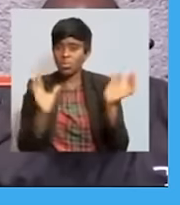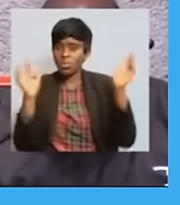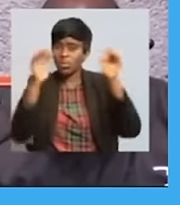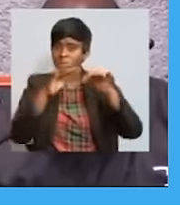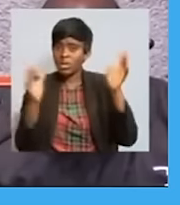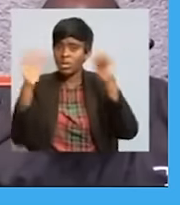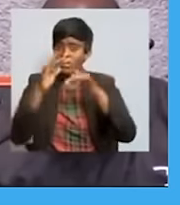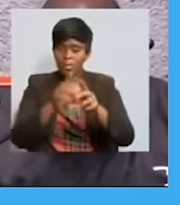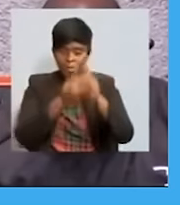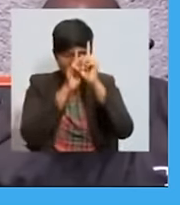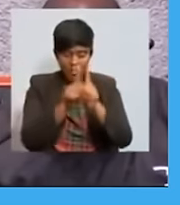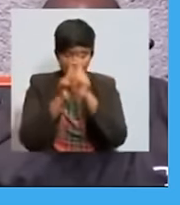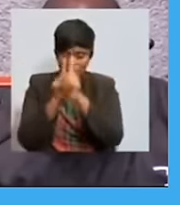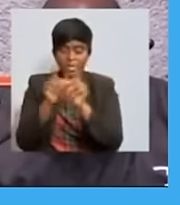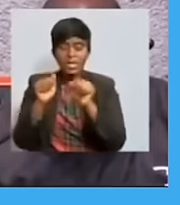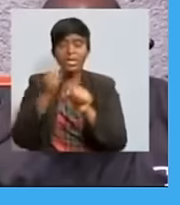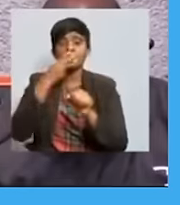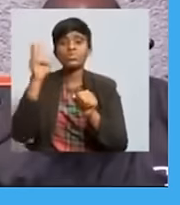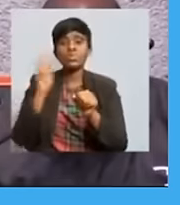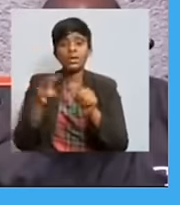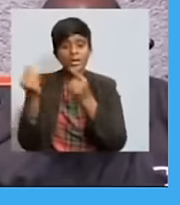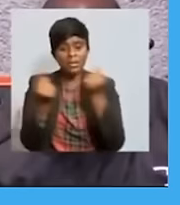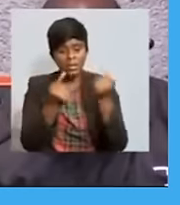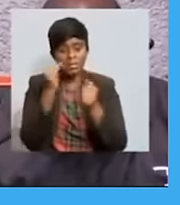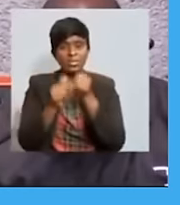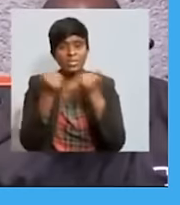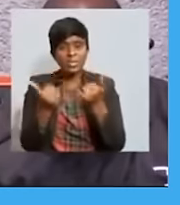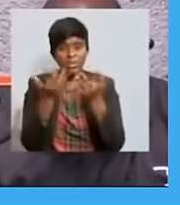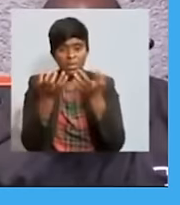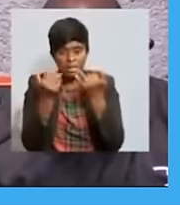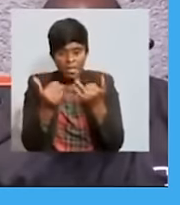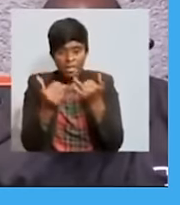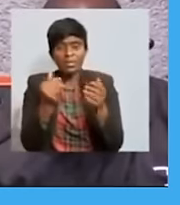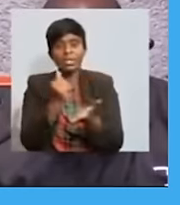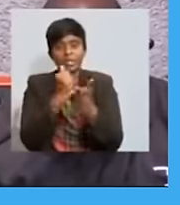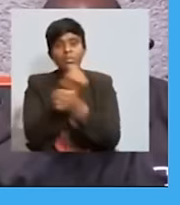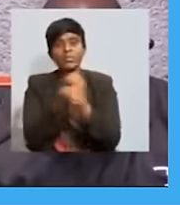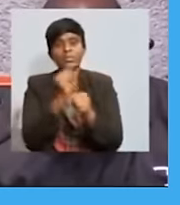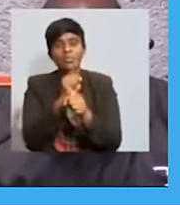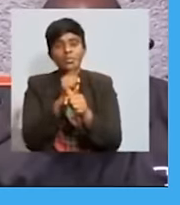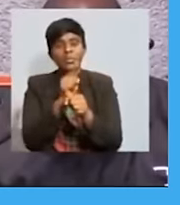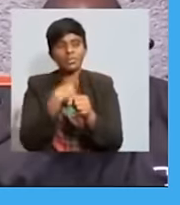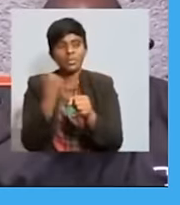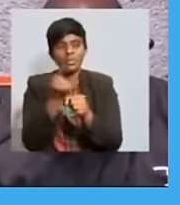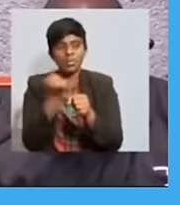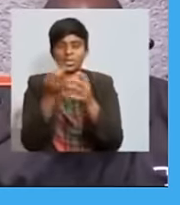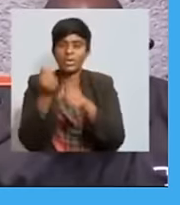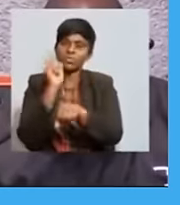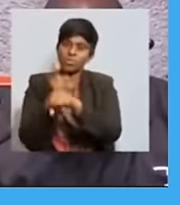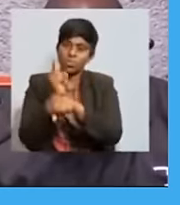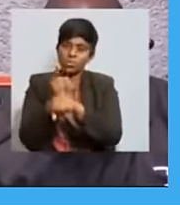dictates might worsen the situation which we may want to be addressing. So I just want to take